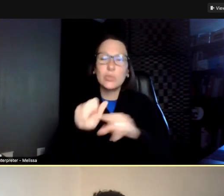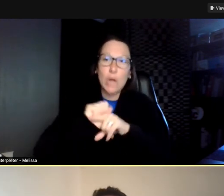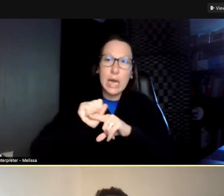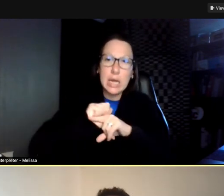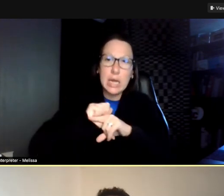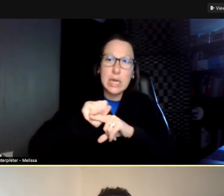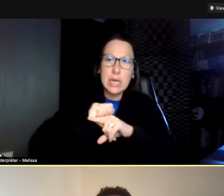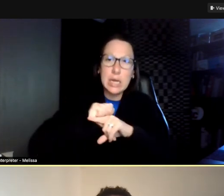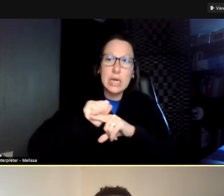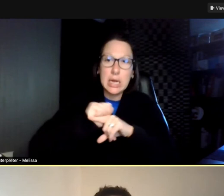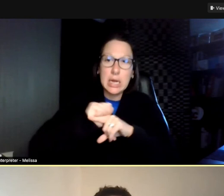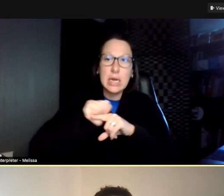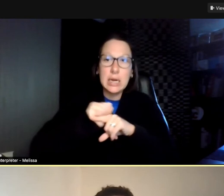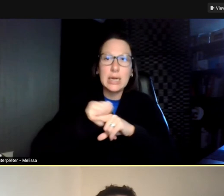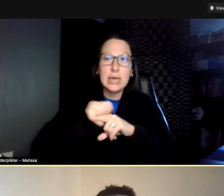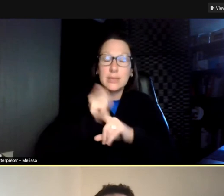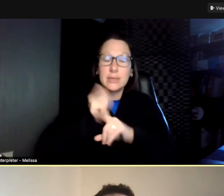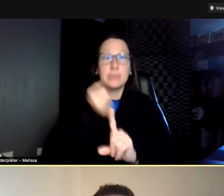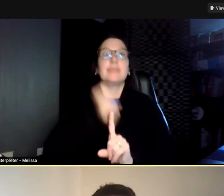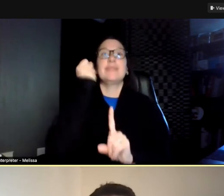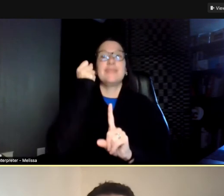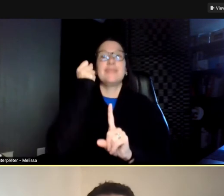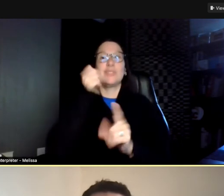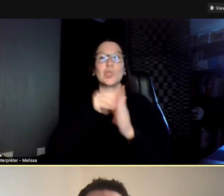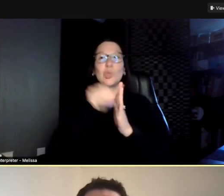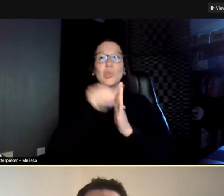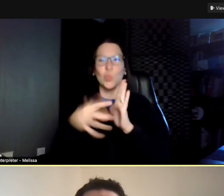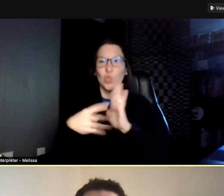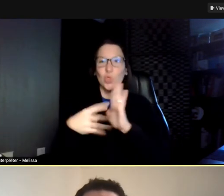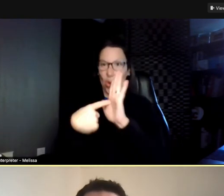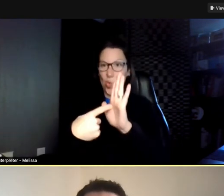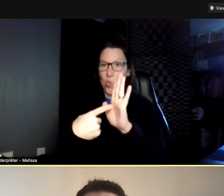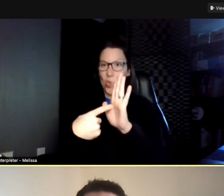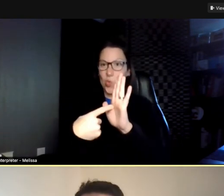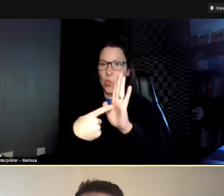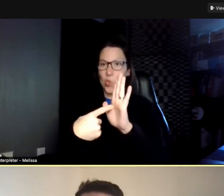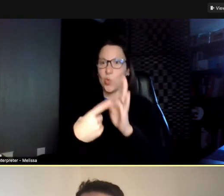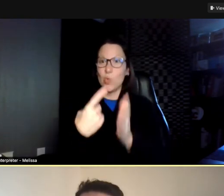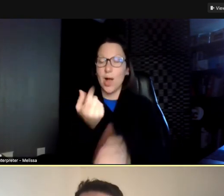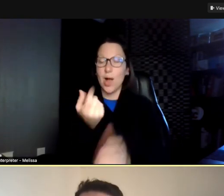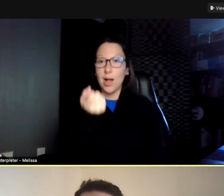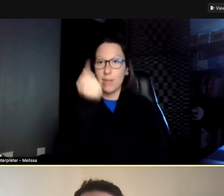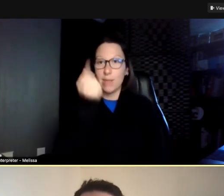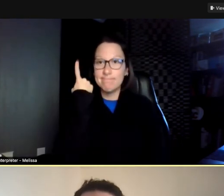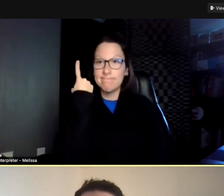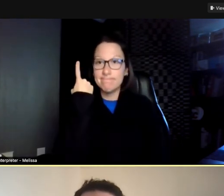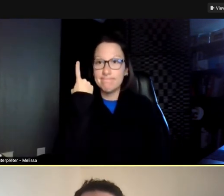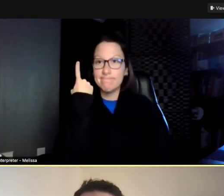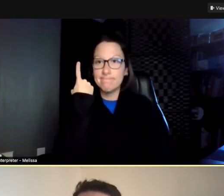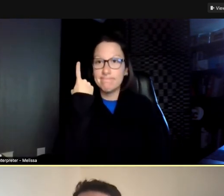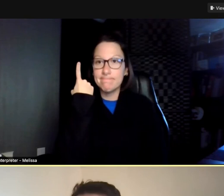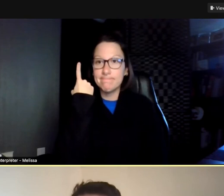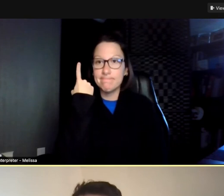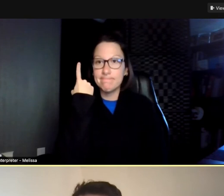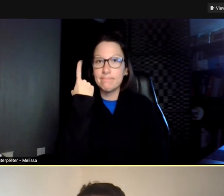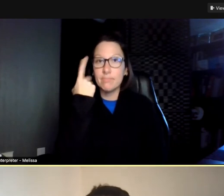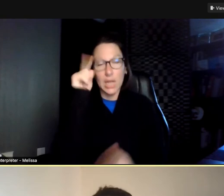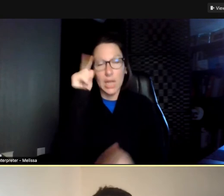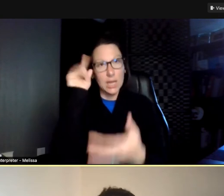then suddenly the student shows you in some way that they understand and that they are making a